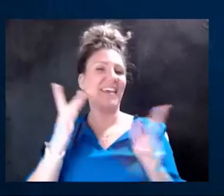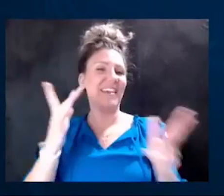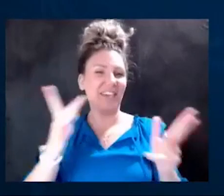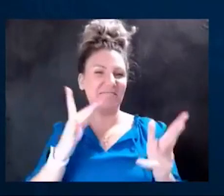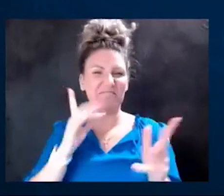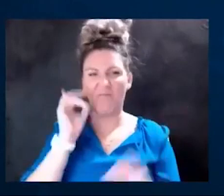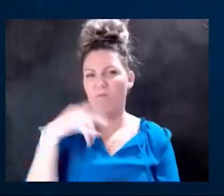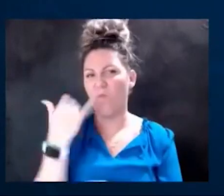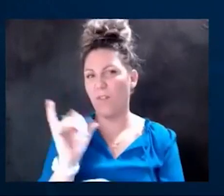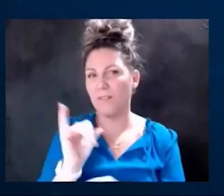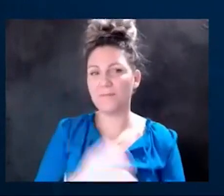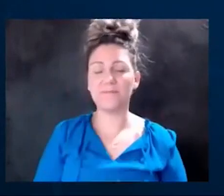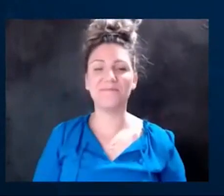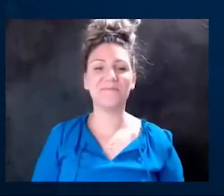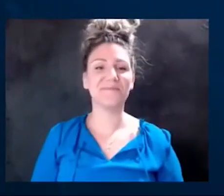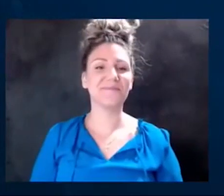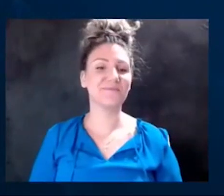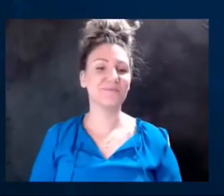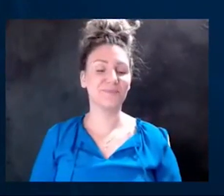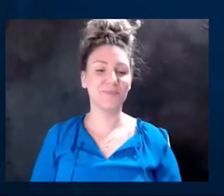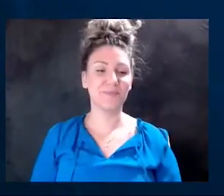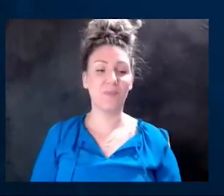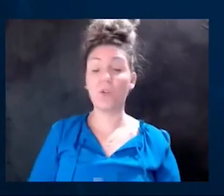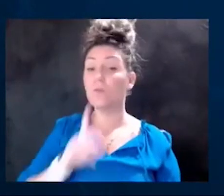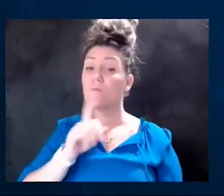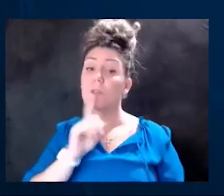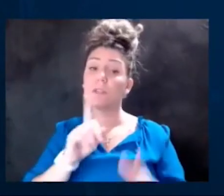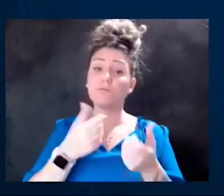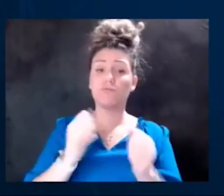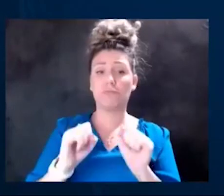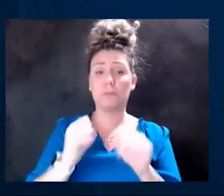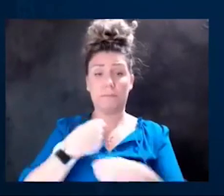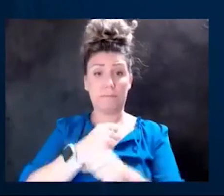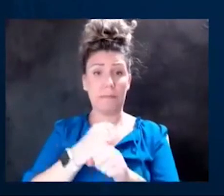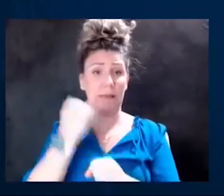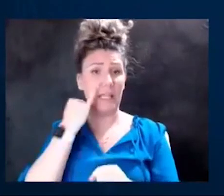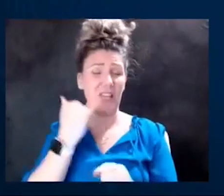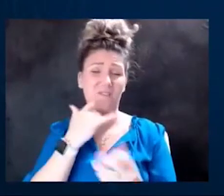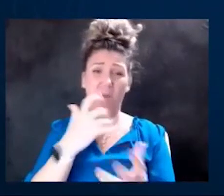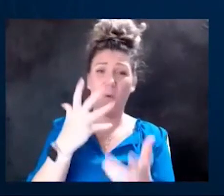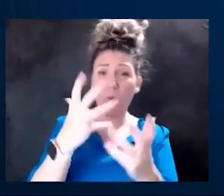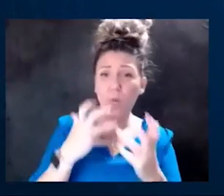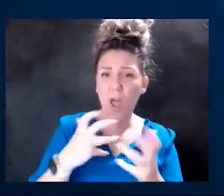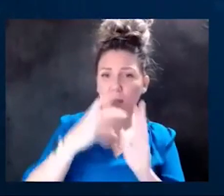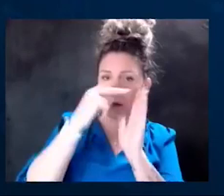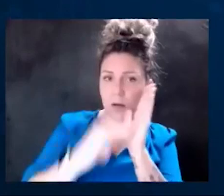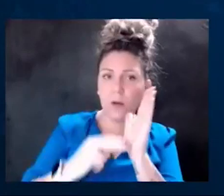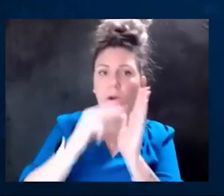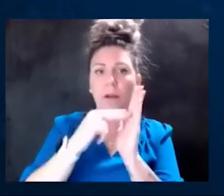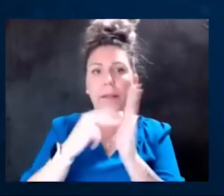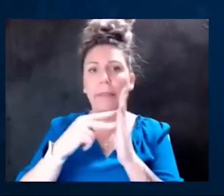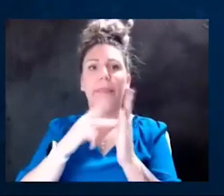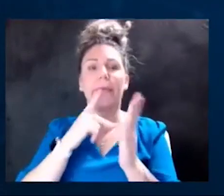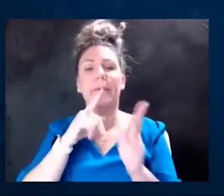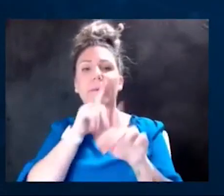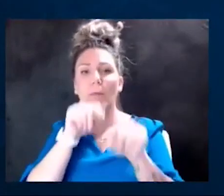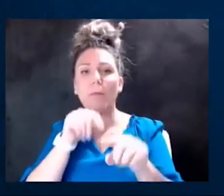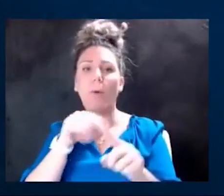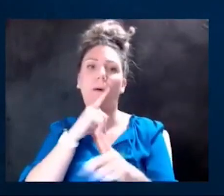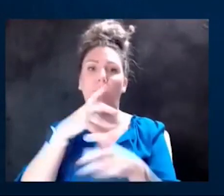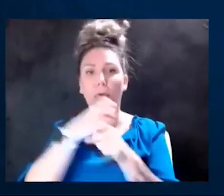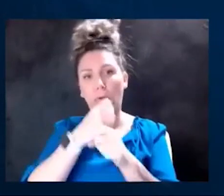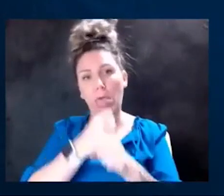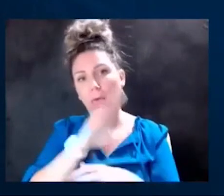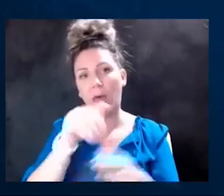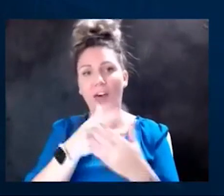but they're really trying to make this, if you don't have the desire to read that long report that includes all those graphs, this would be your handy